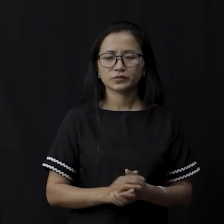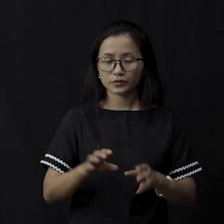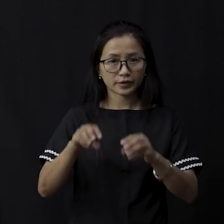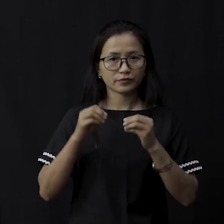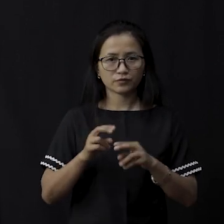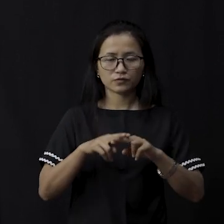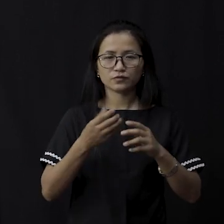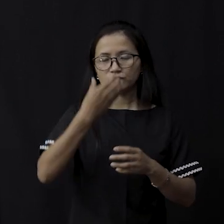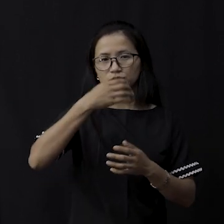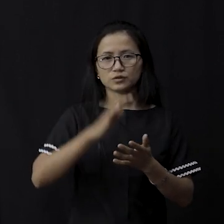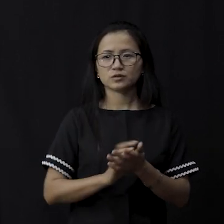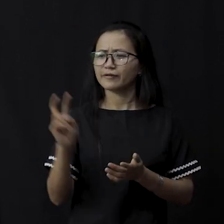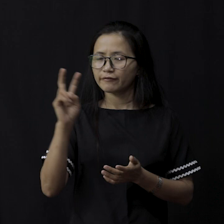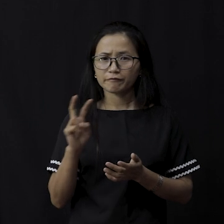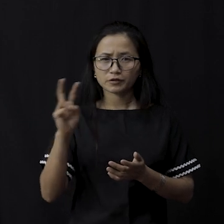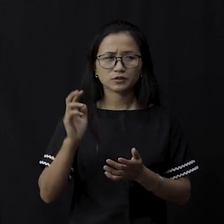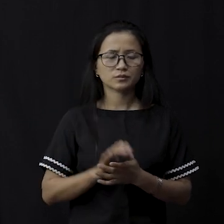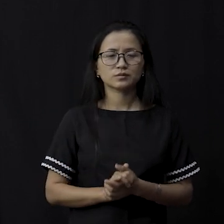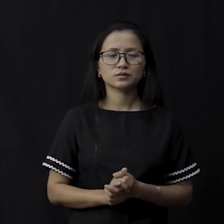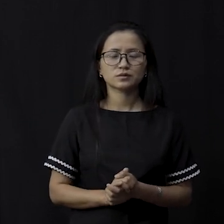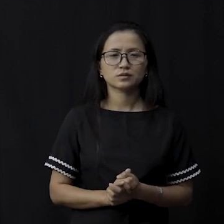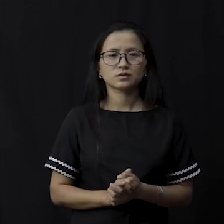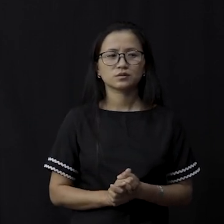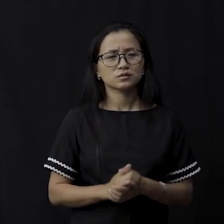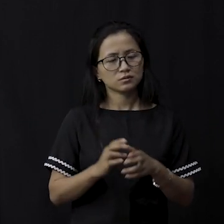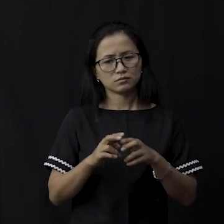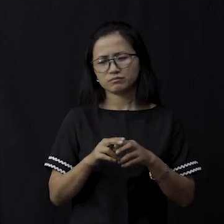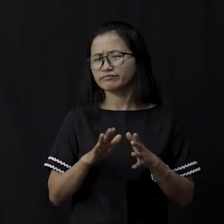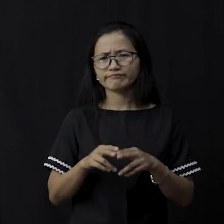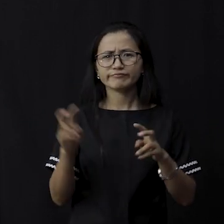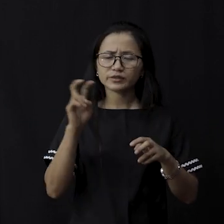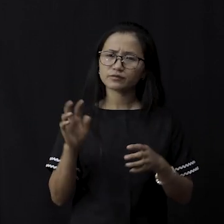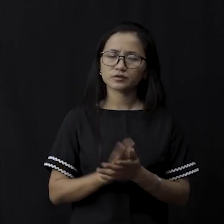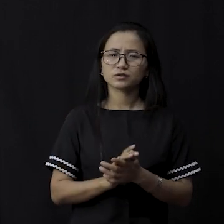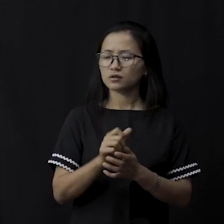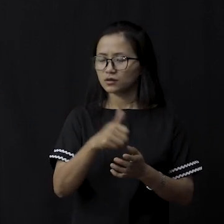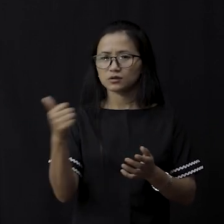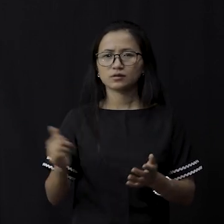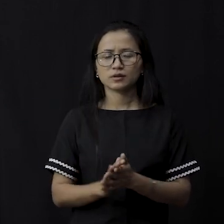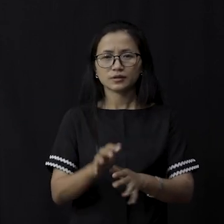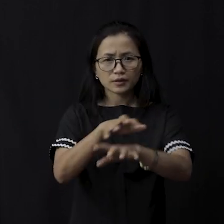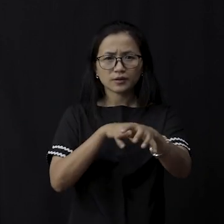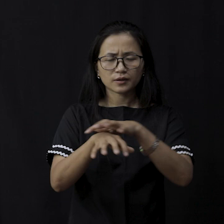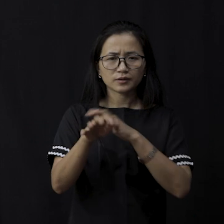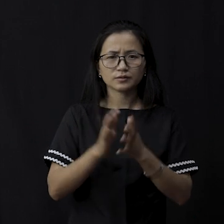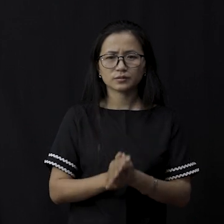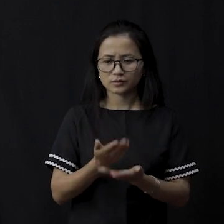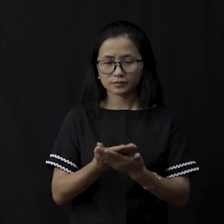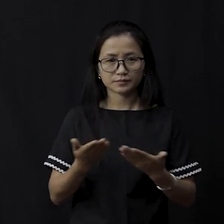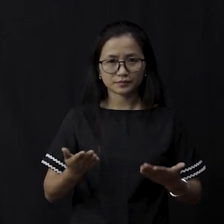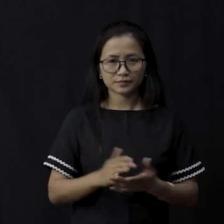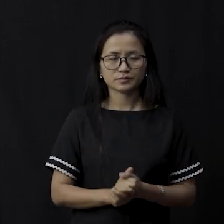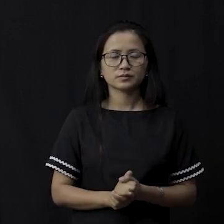fruits, vegetables, okay, even in other, animal products also, there are lots of vitamins.